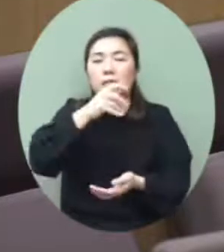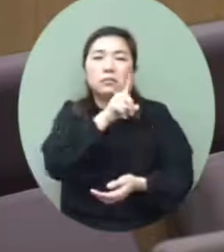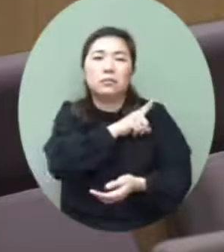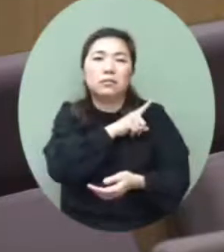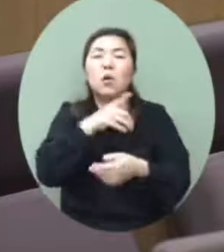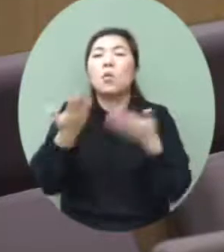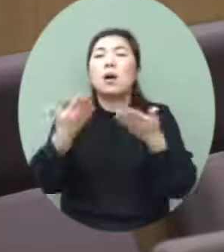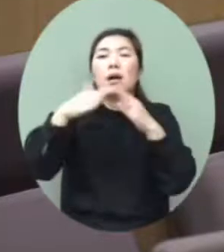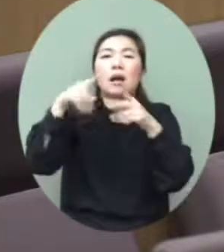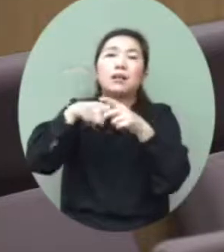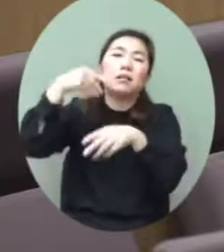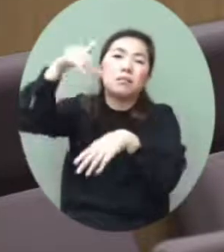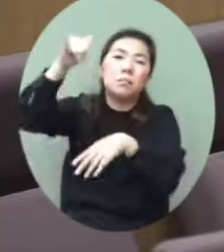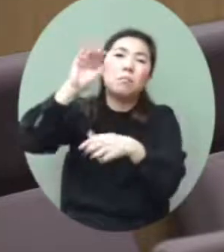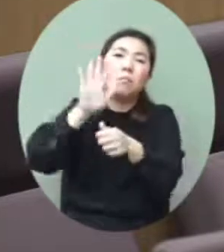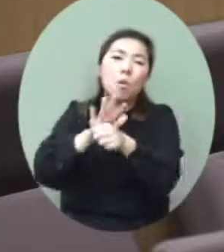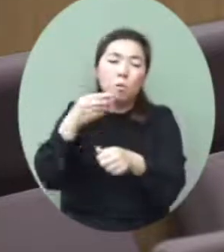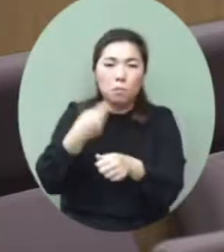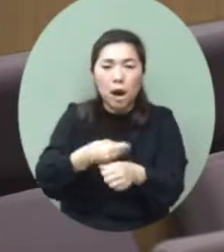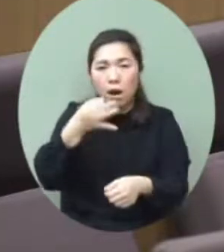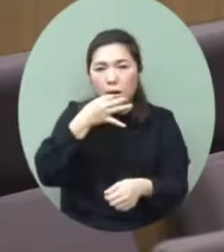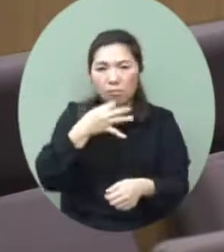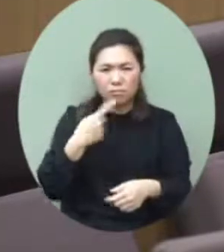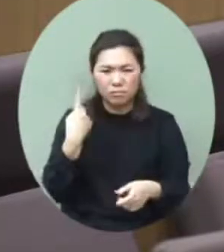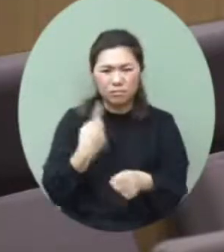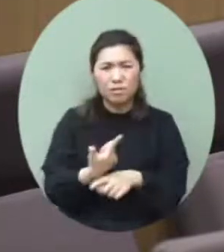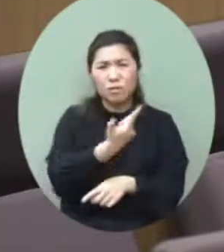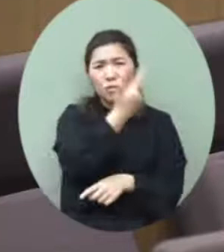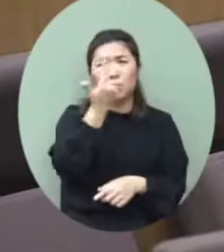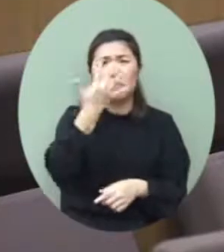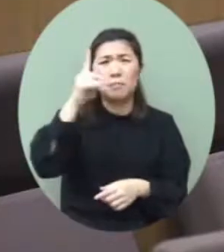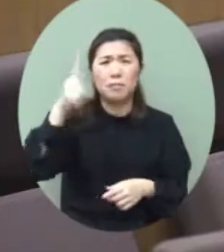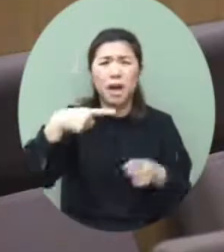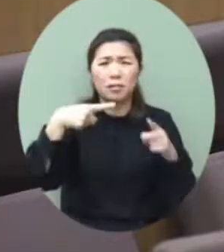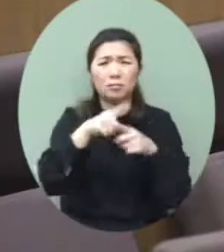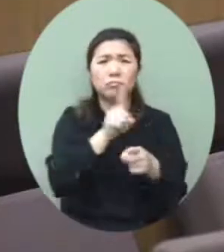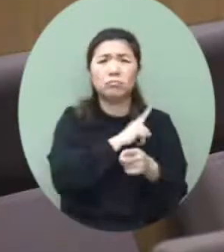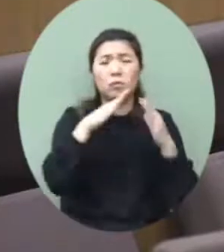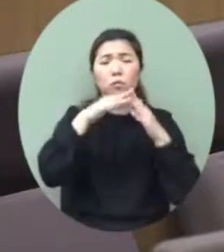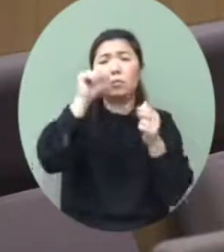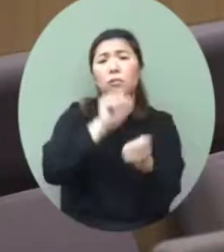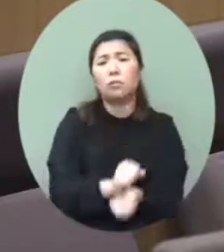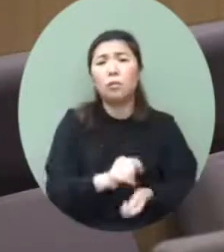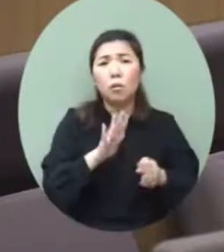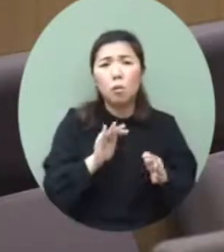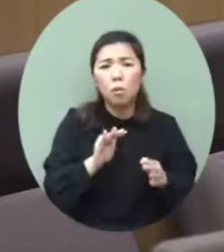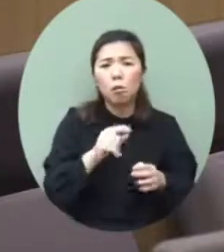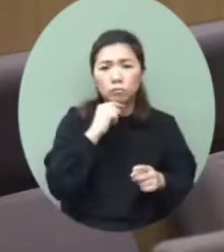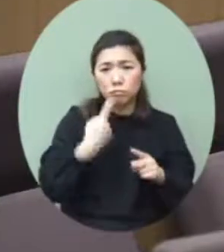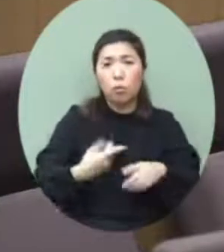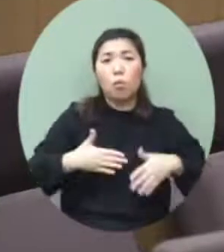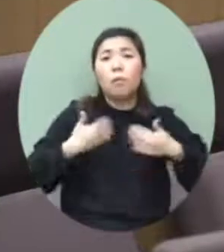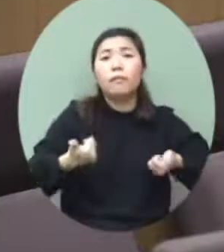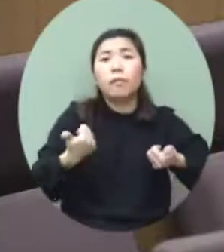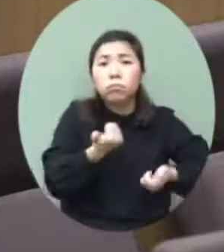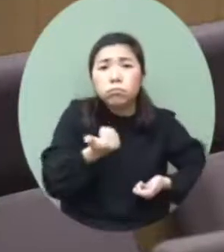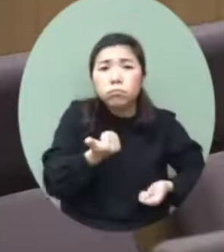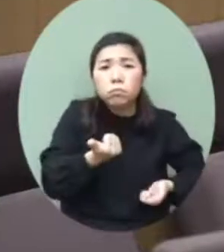received the test kits after they recovered, and when they were sick, they had to ask their family members